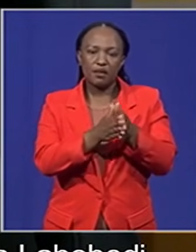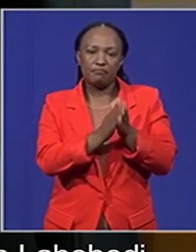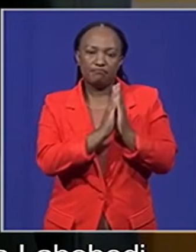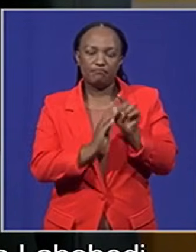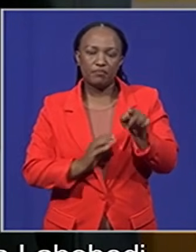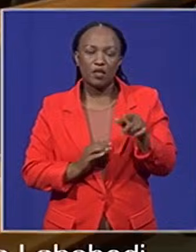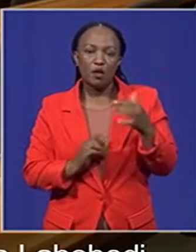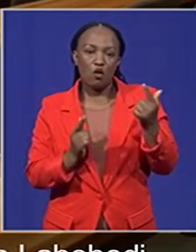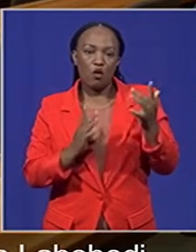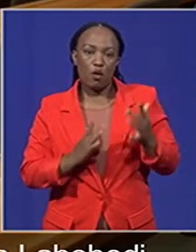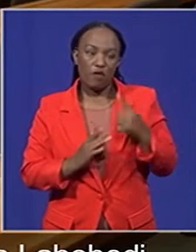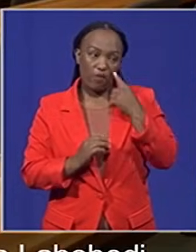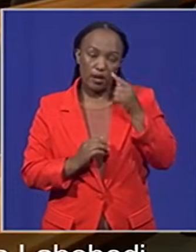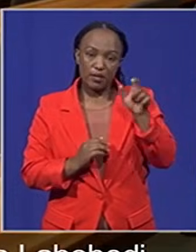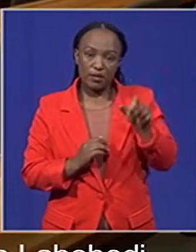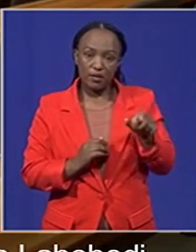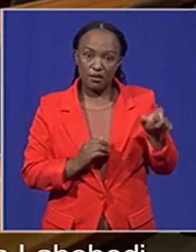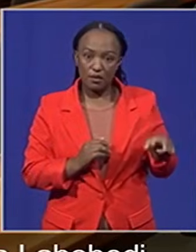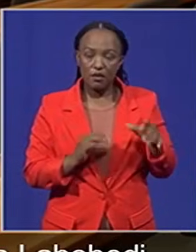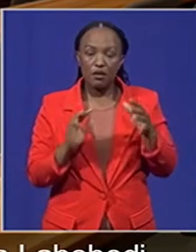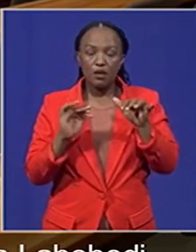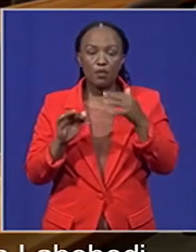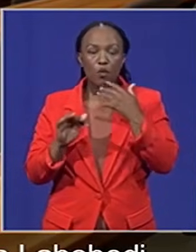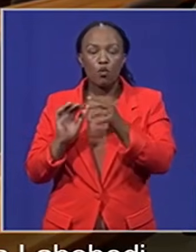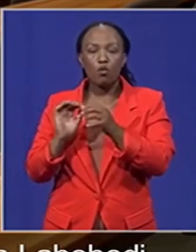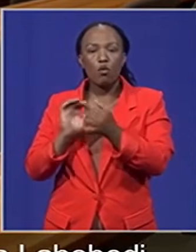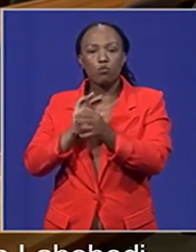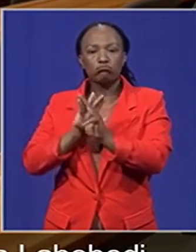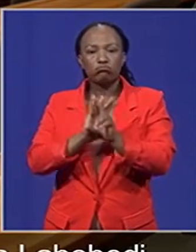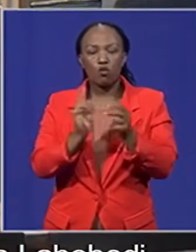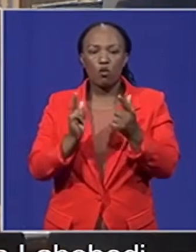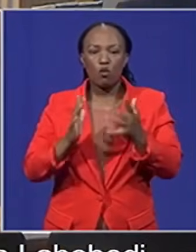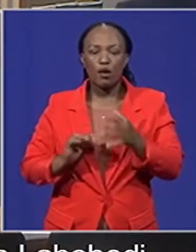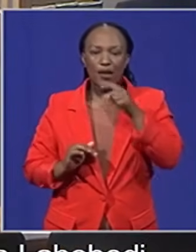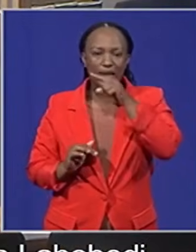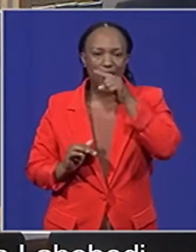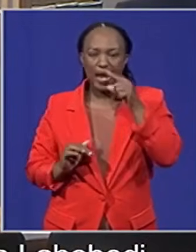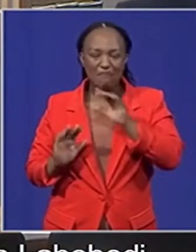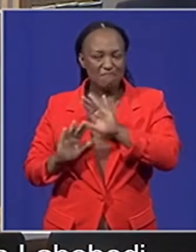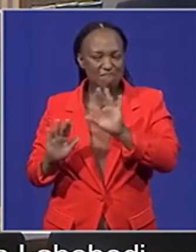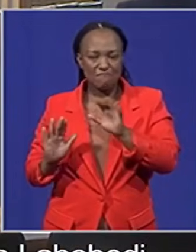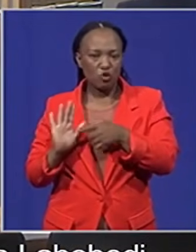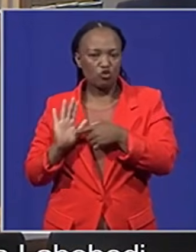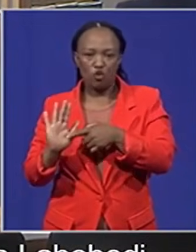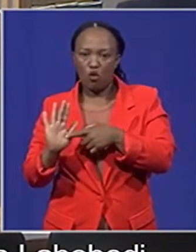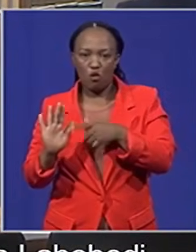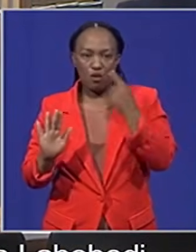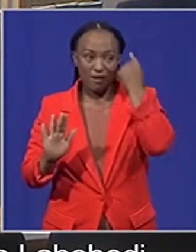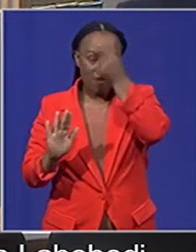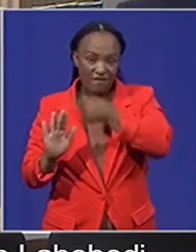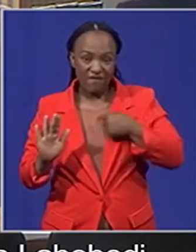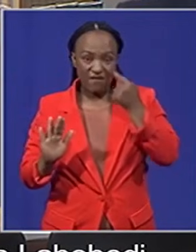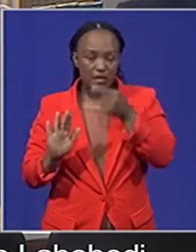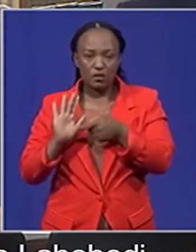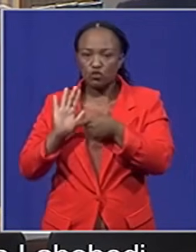ba dihlatse bao ba nyakago gore batho bao ba ba emetšego maina a bona a se bolelwe le gore difatlego tša bona di seke